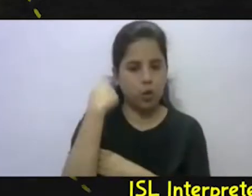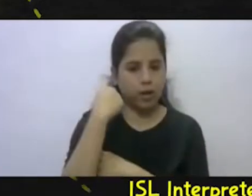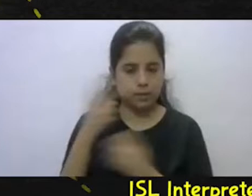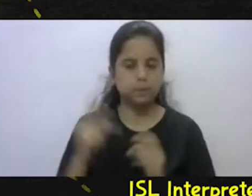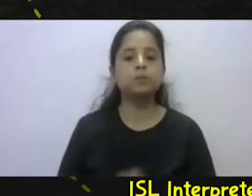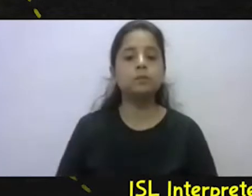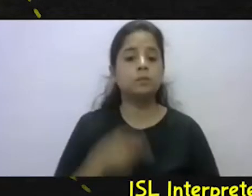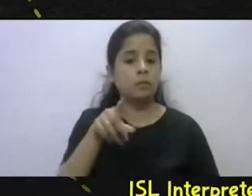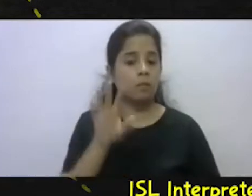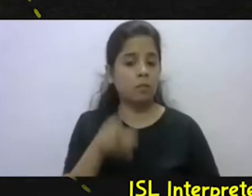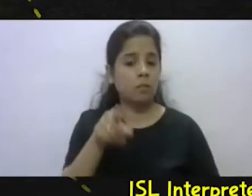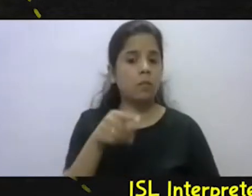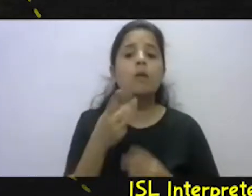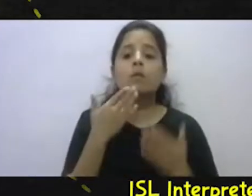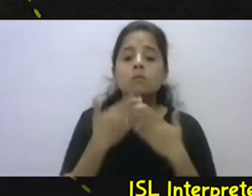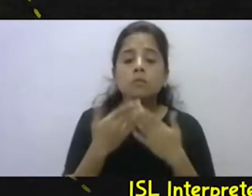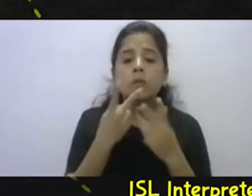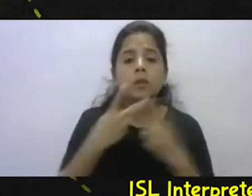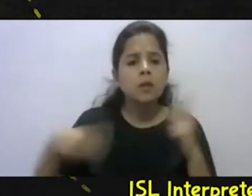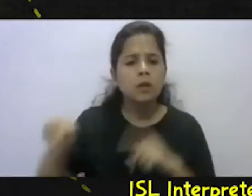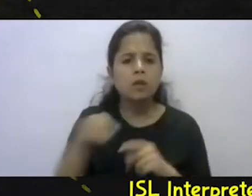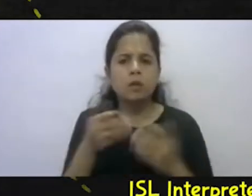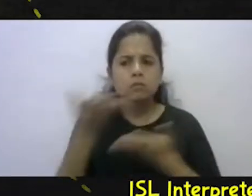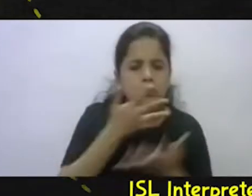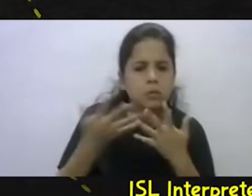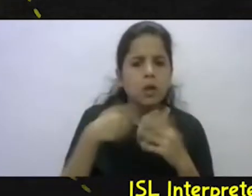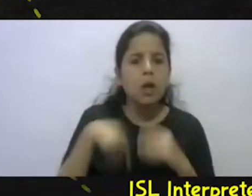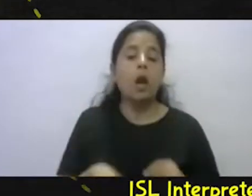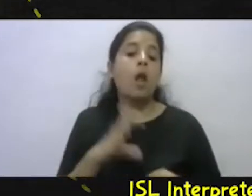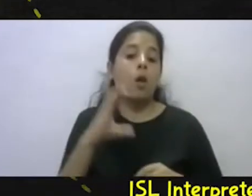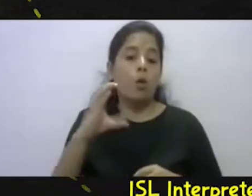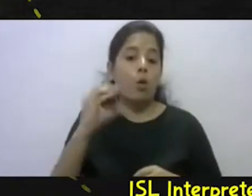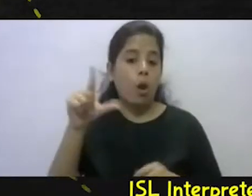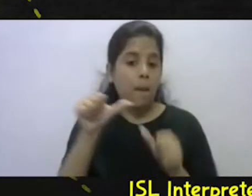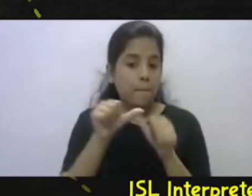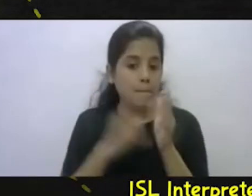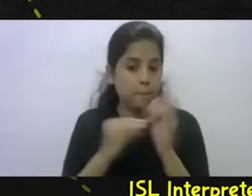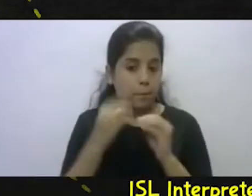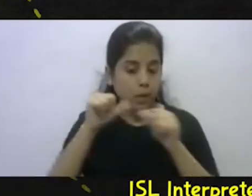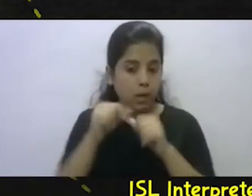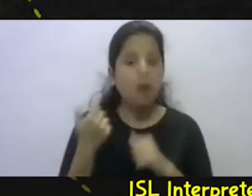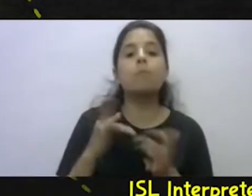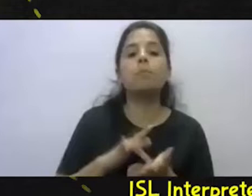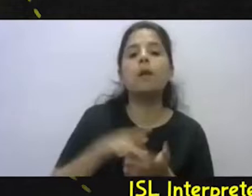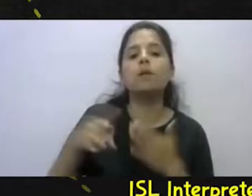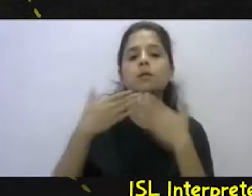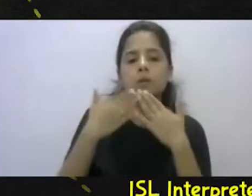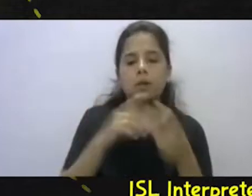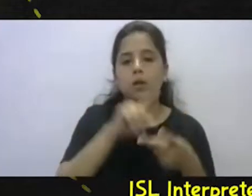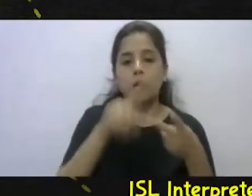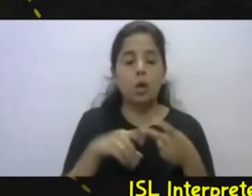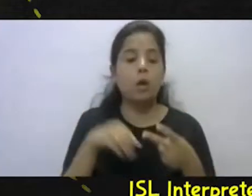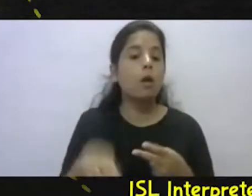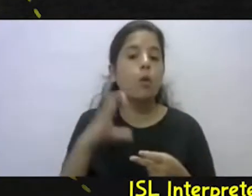He holds a degree in comparative literature and society from Columbia University and is currently a Rhodes Scholar at Oxford University doing